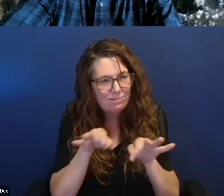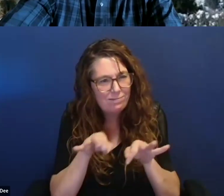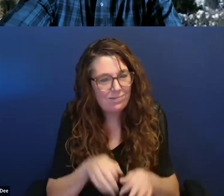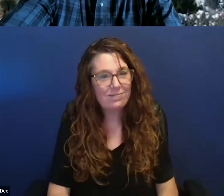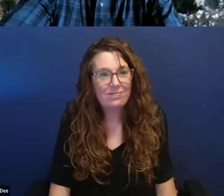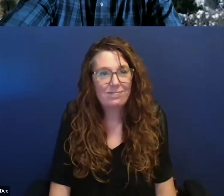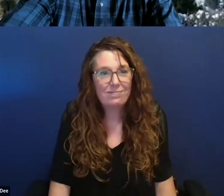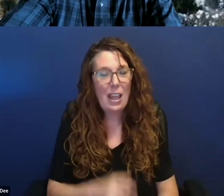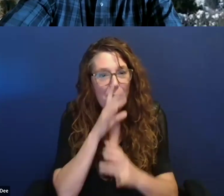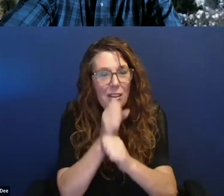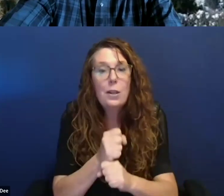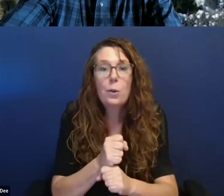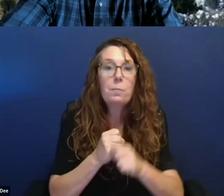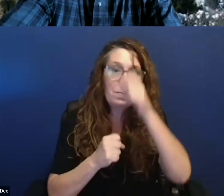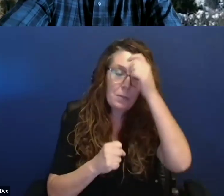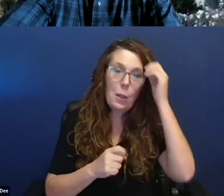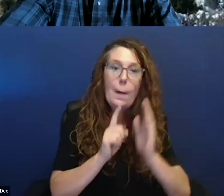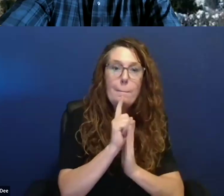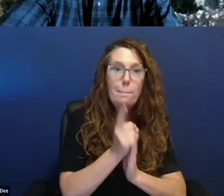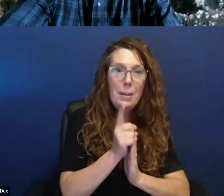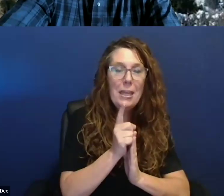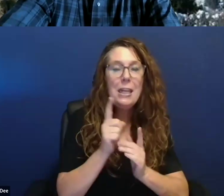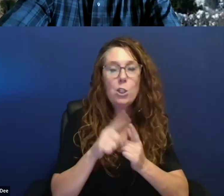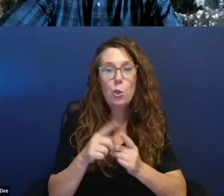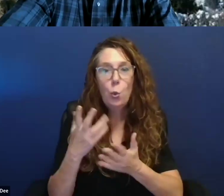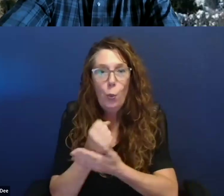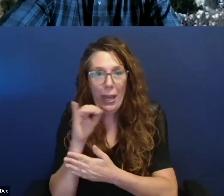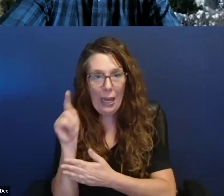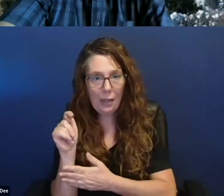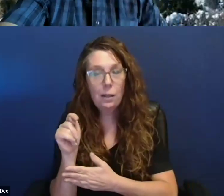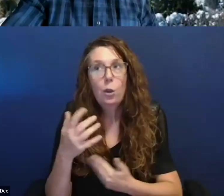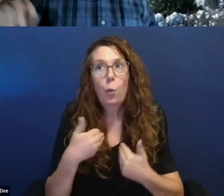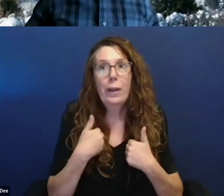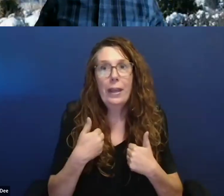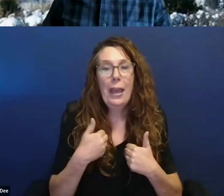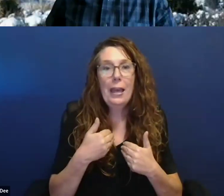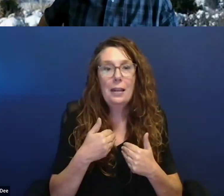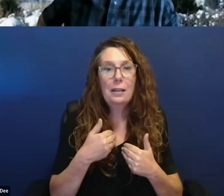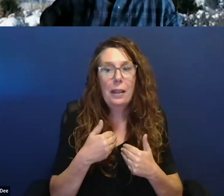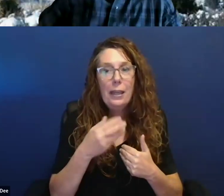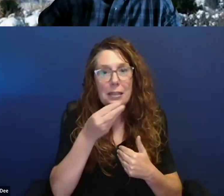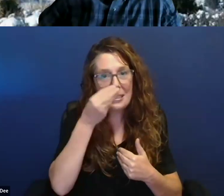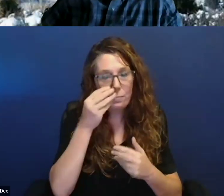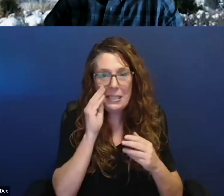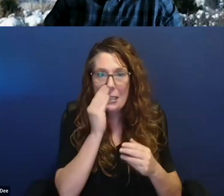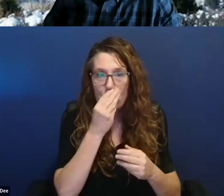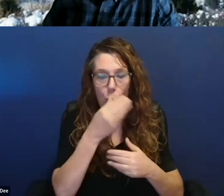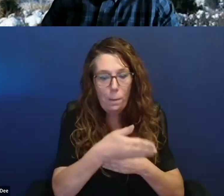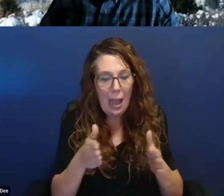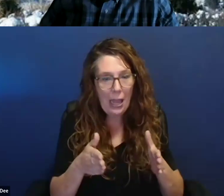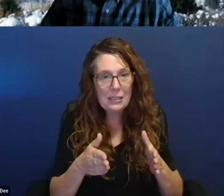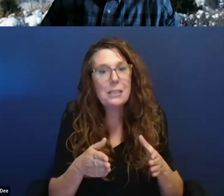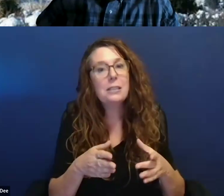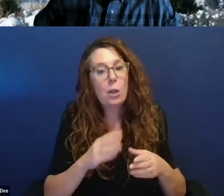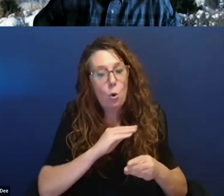I'm fascinated. Minute to win it games. So we had like tissue boxes wrapped like presents and we had to